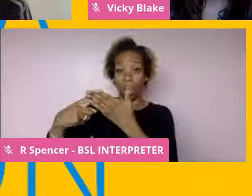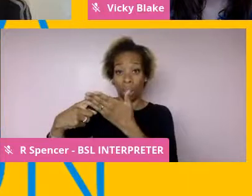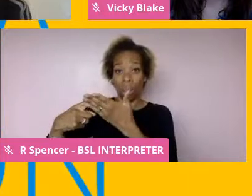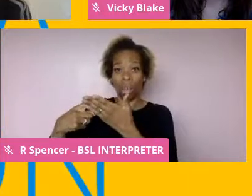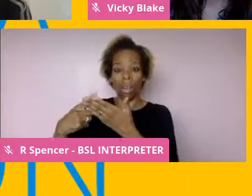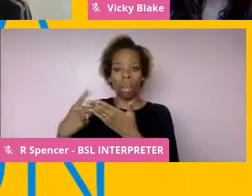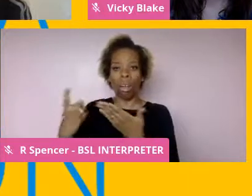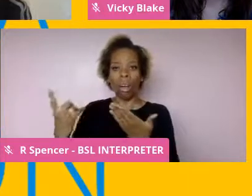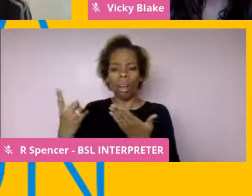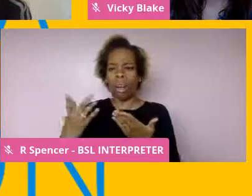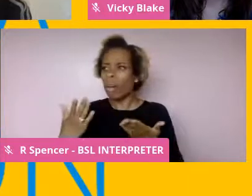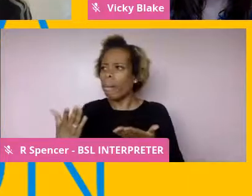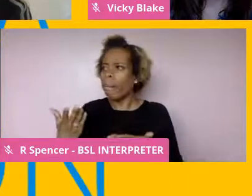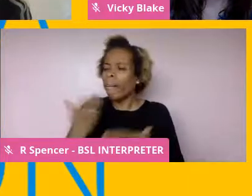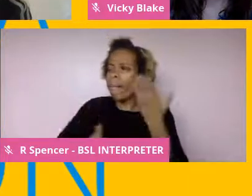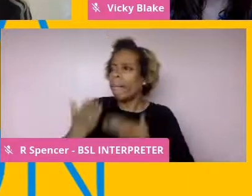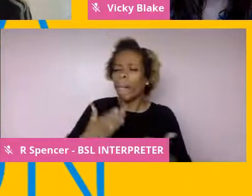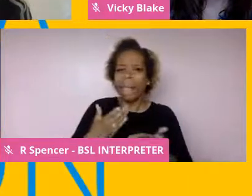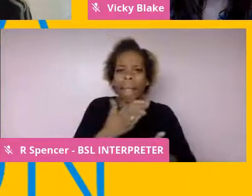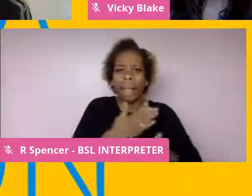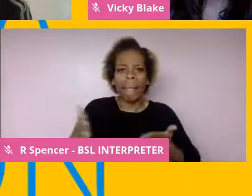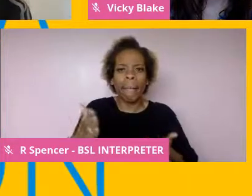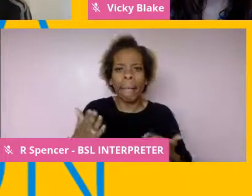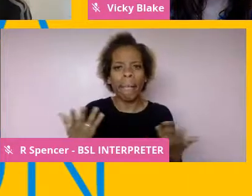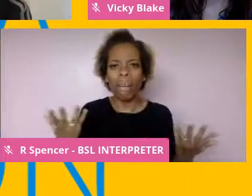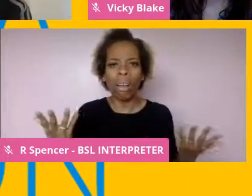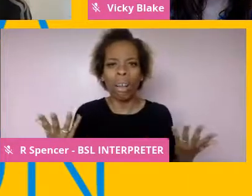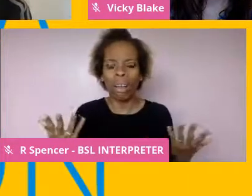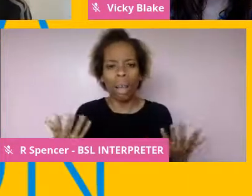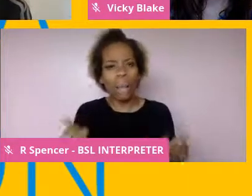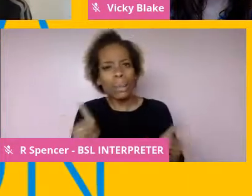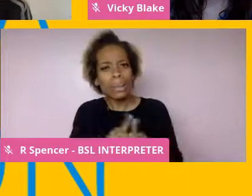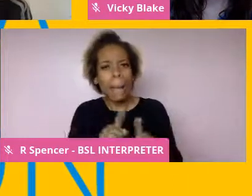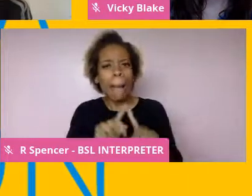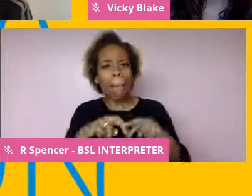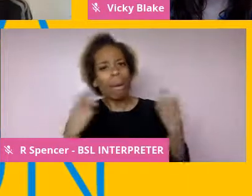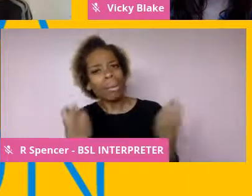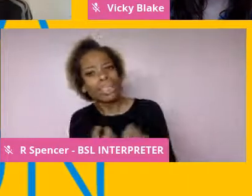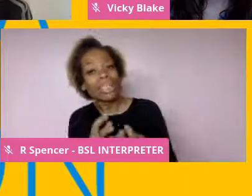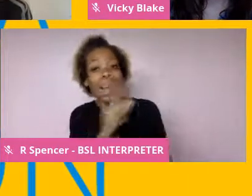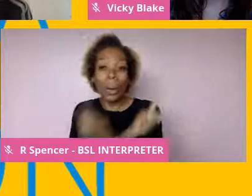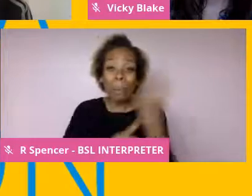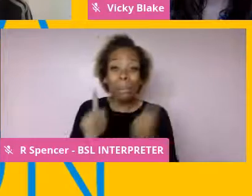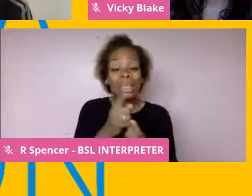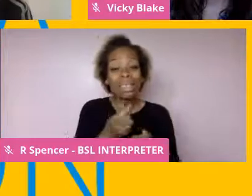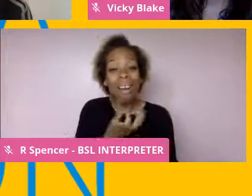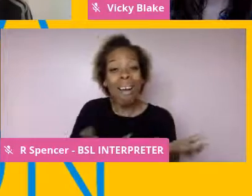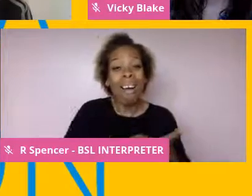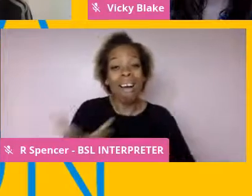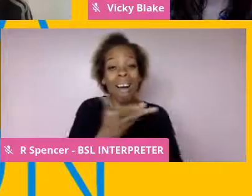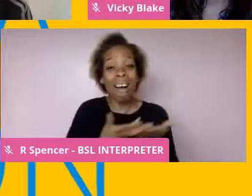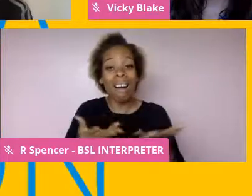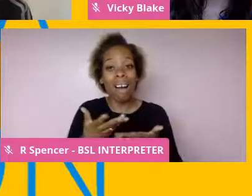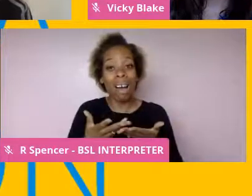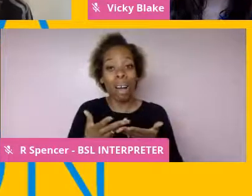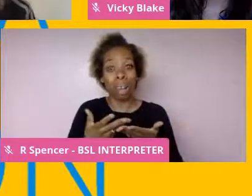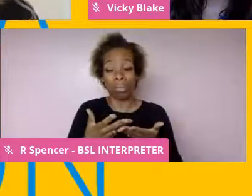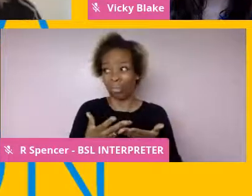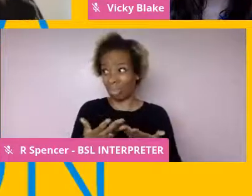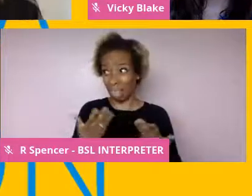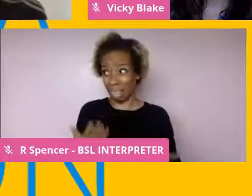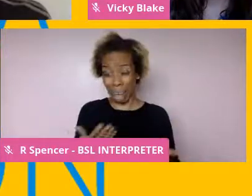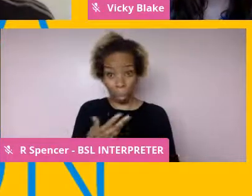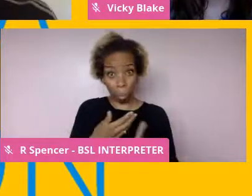have the same opportunities to find out what's happening, and also to sit down and discuss, actually negotiate. They're not even really